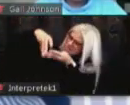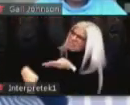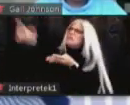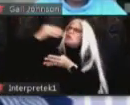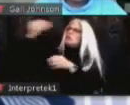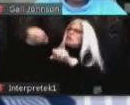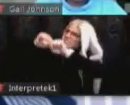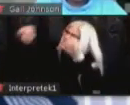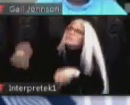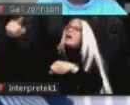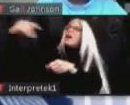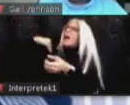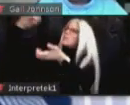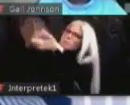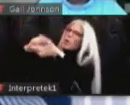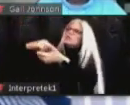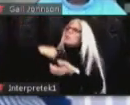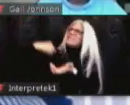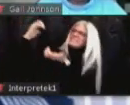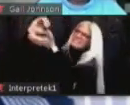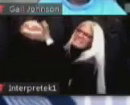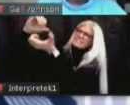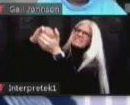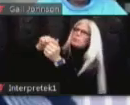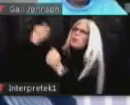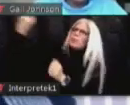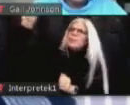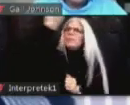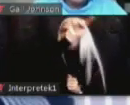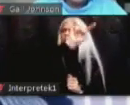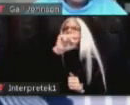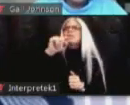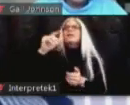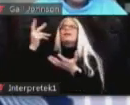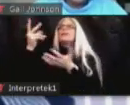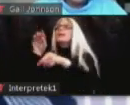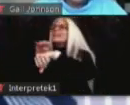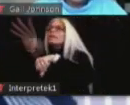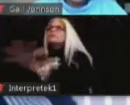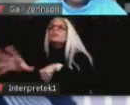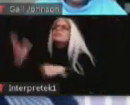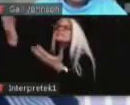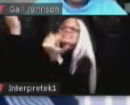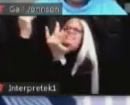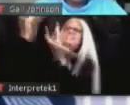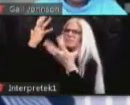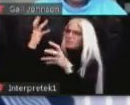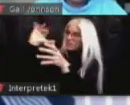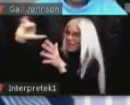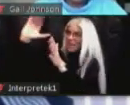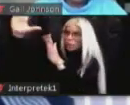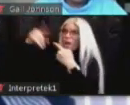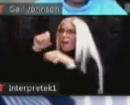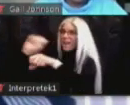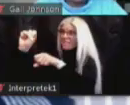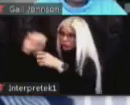their city commission or their children's services councils to support this effort and this growth. Right now for our campaign, we